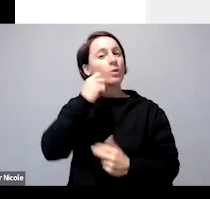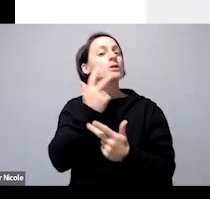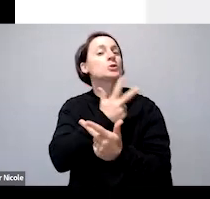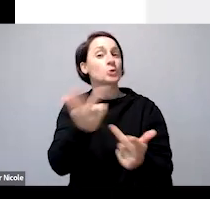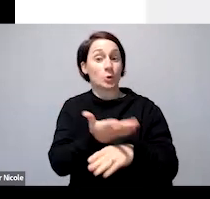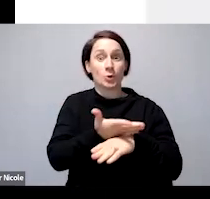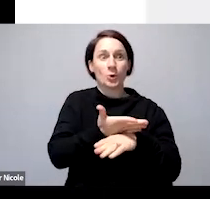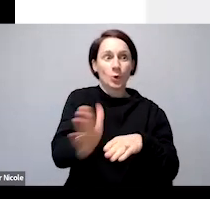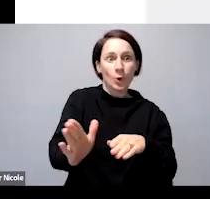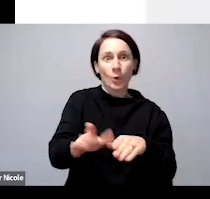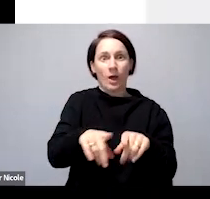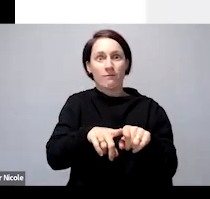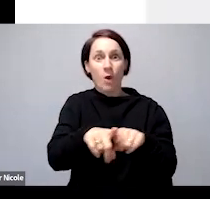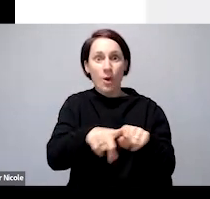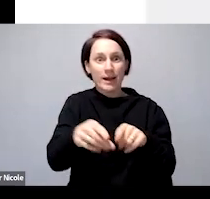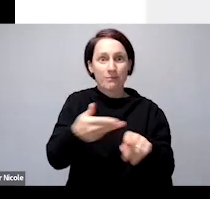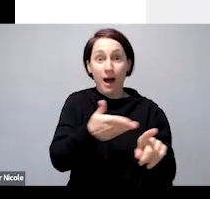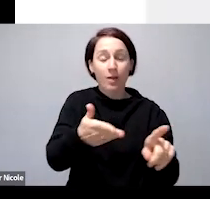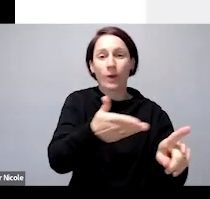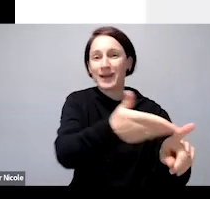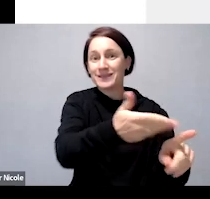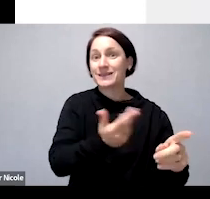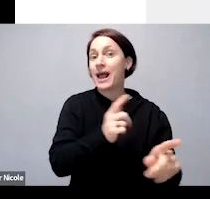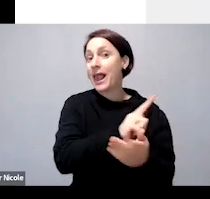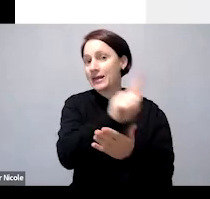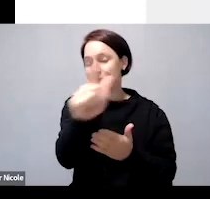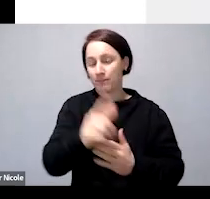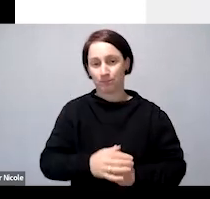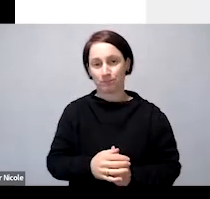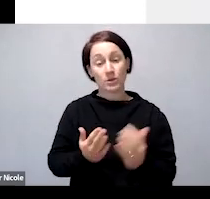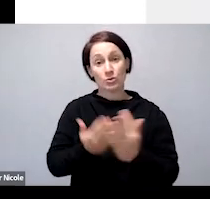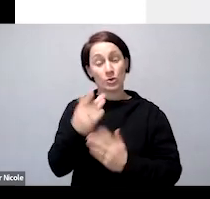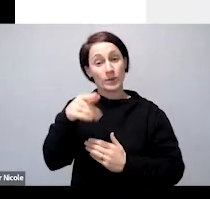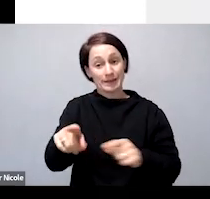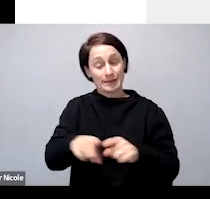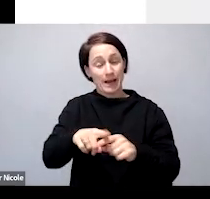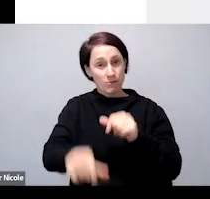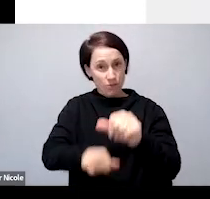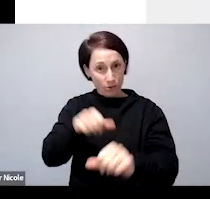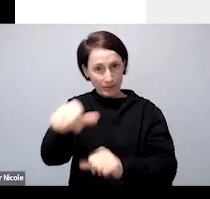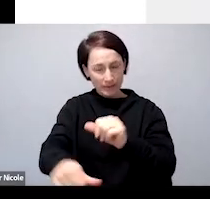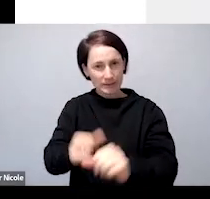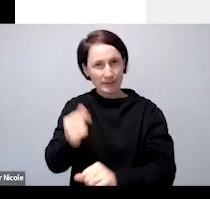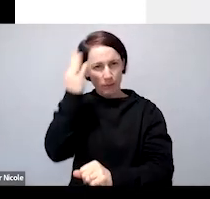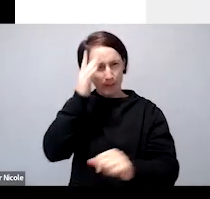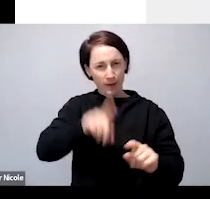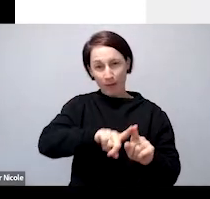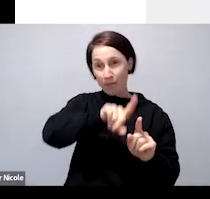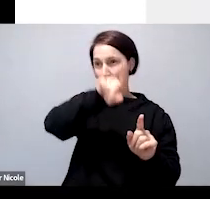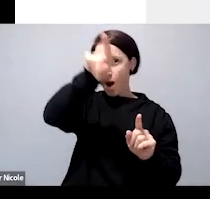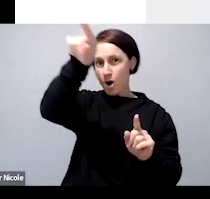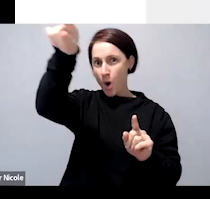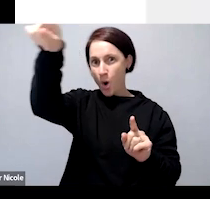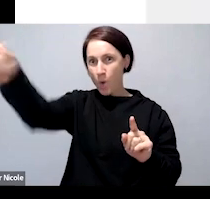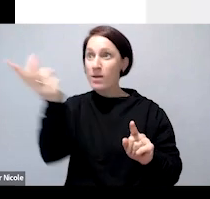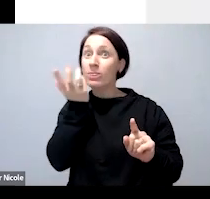ways of learning together. I suppose the next step in our process on this journey, if we think about that arrow and moving forward into